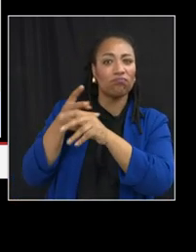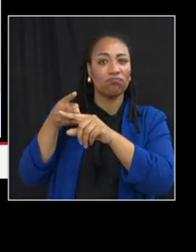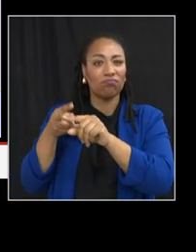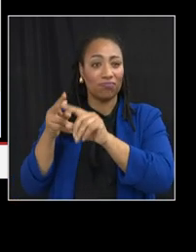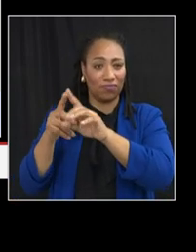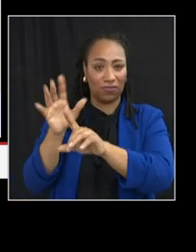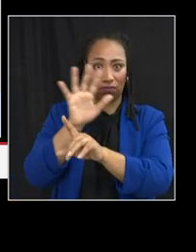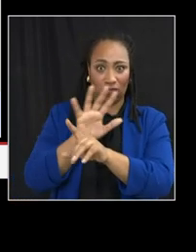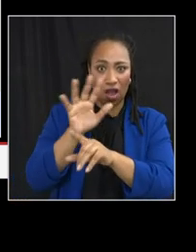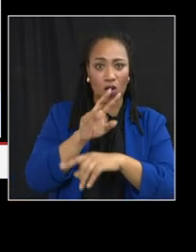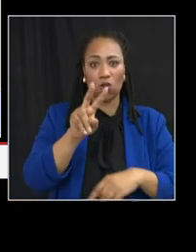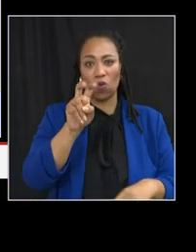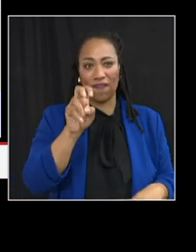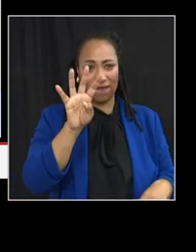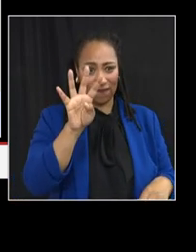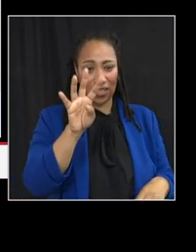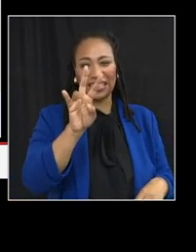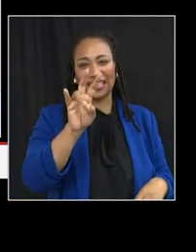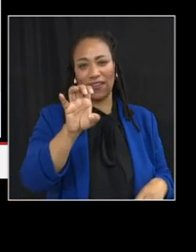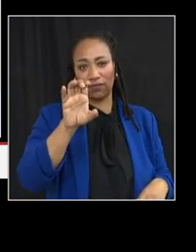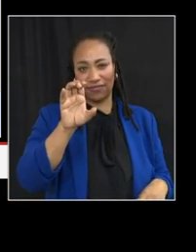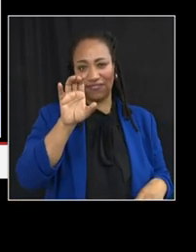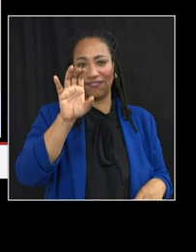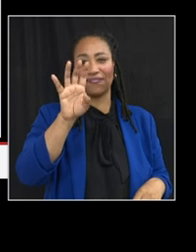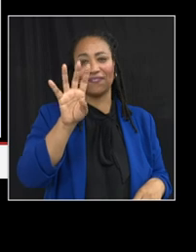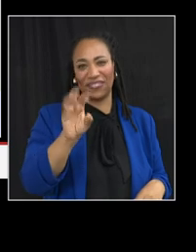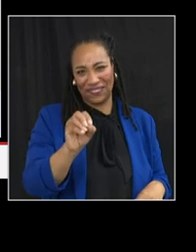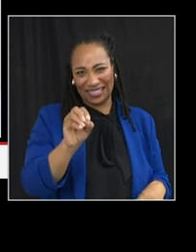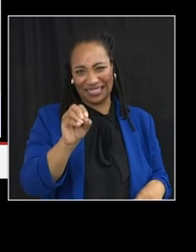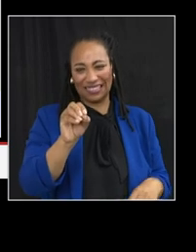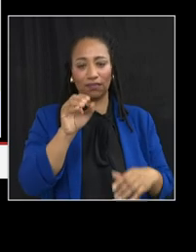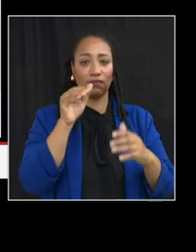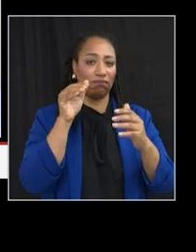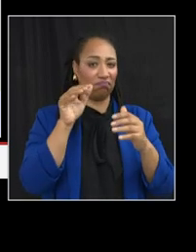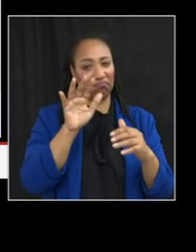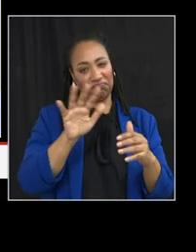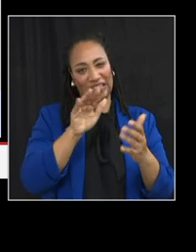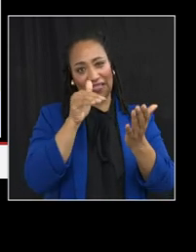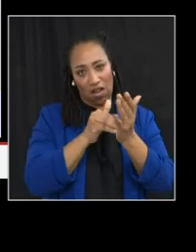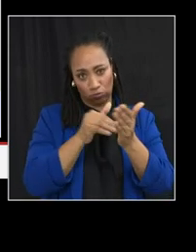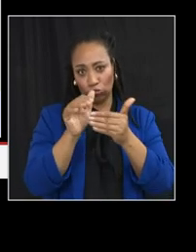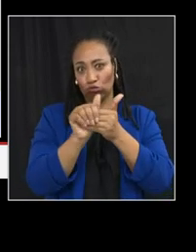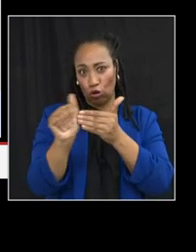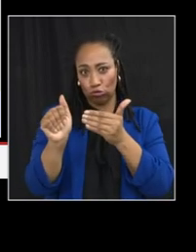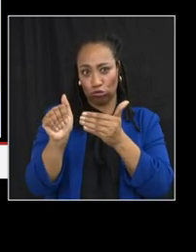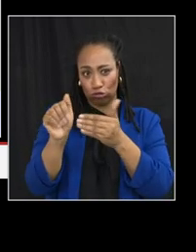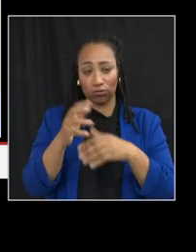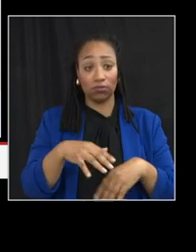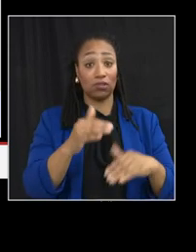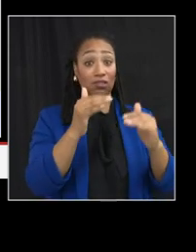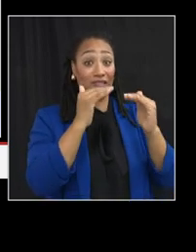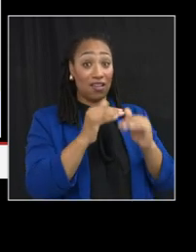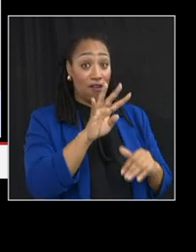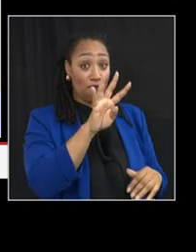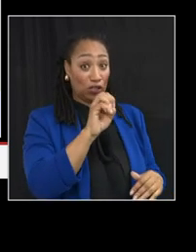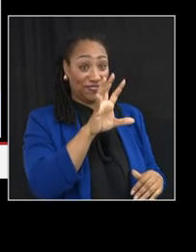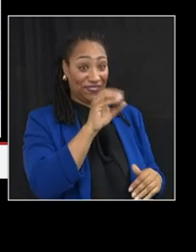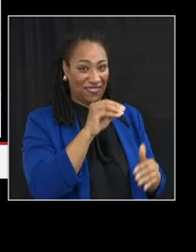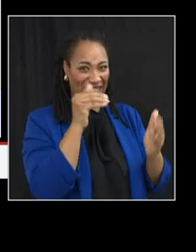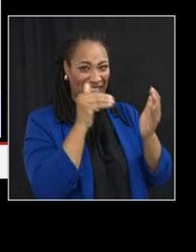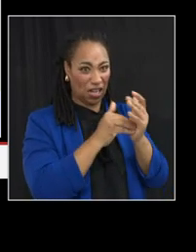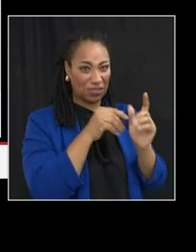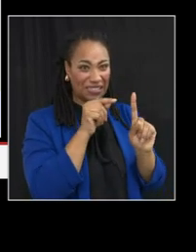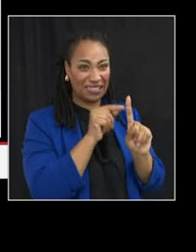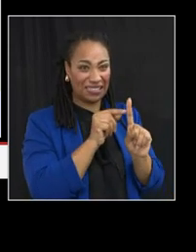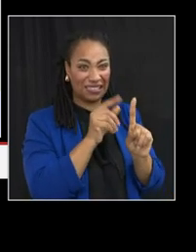DC Health. That helps provide you cash to make purchases of fresh fruits and vegetables at local farmers markets. $6.5